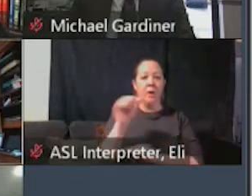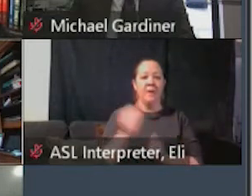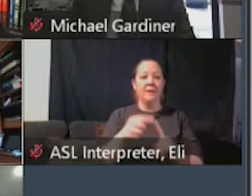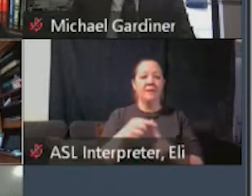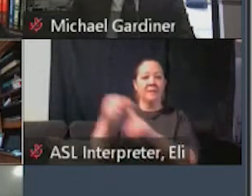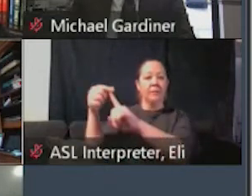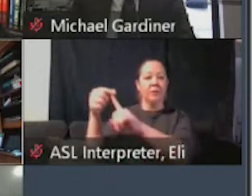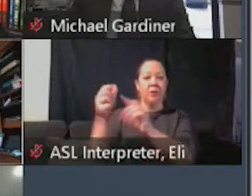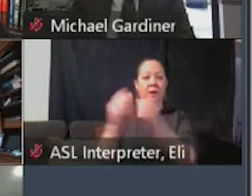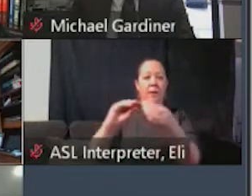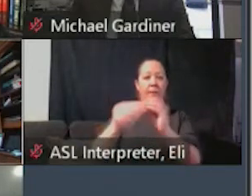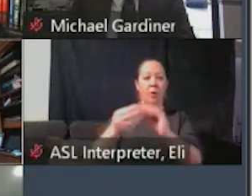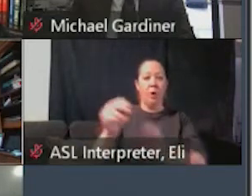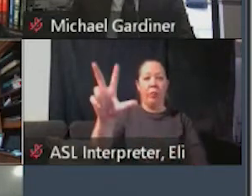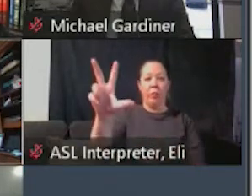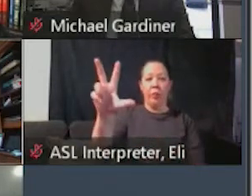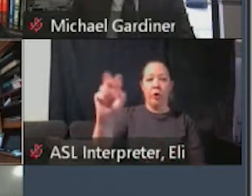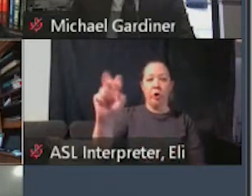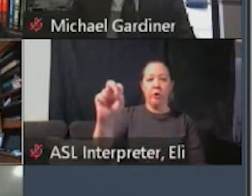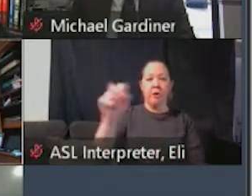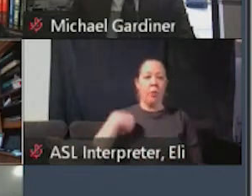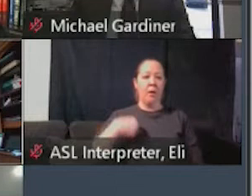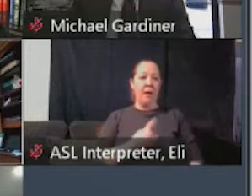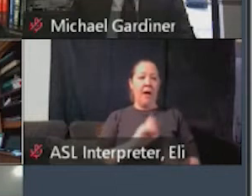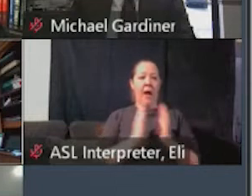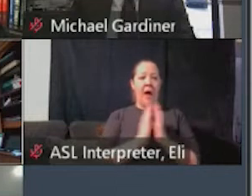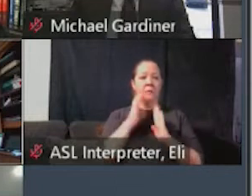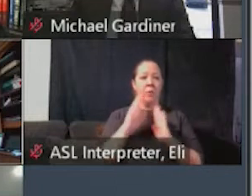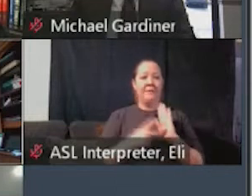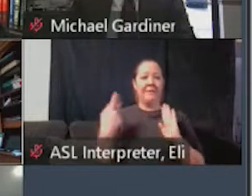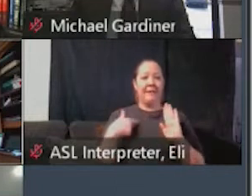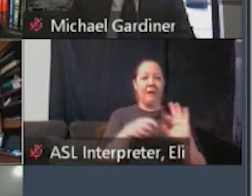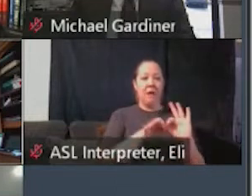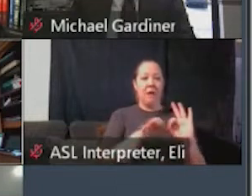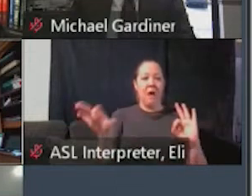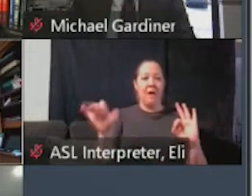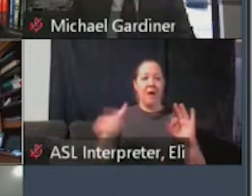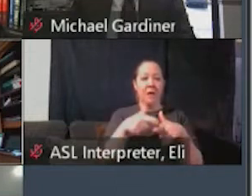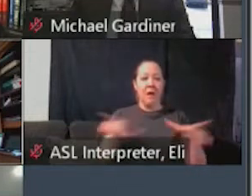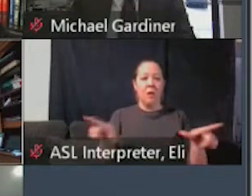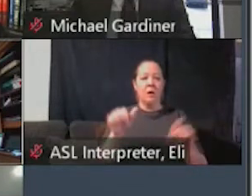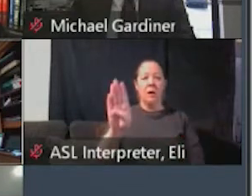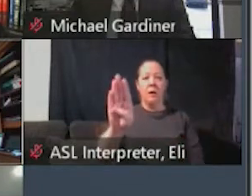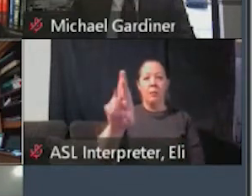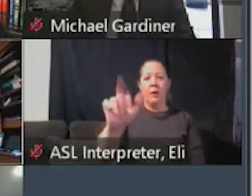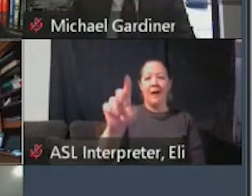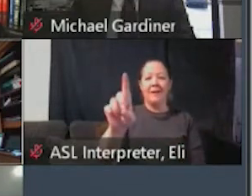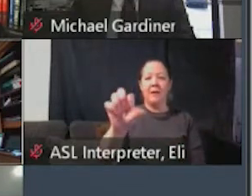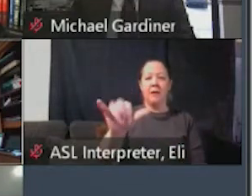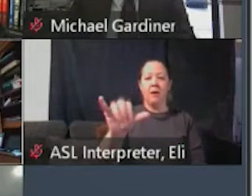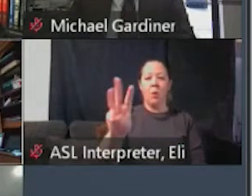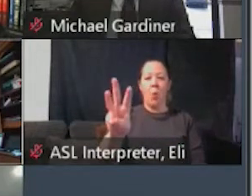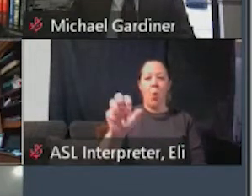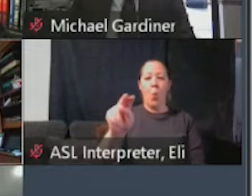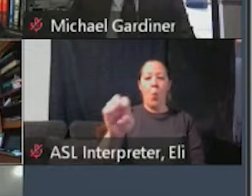30. I would ask that in the second line, the language Brandywine Road Club be